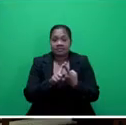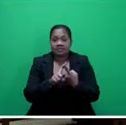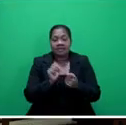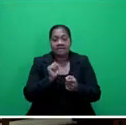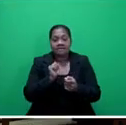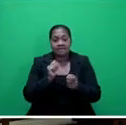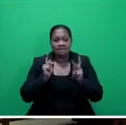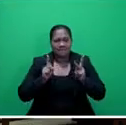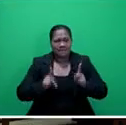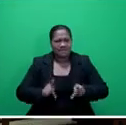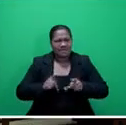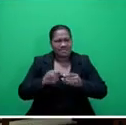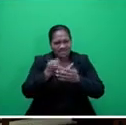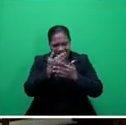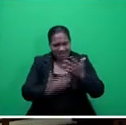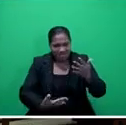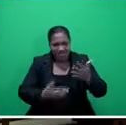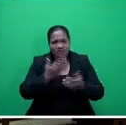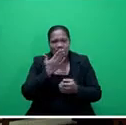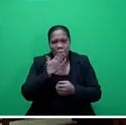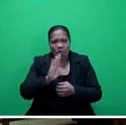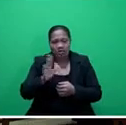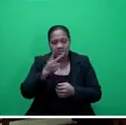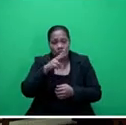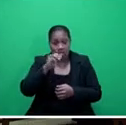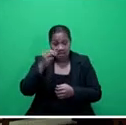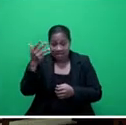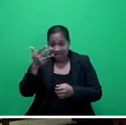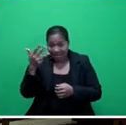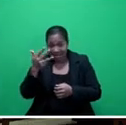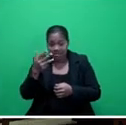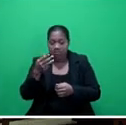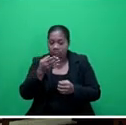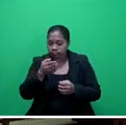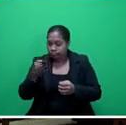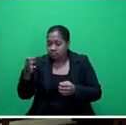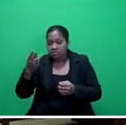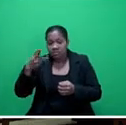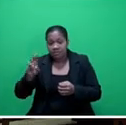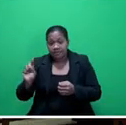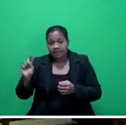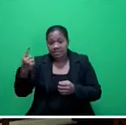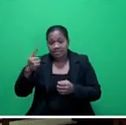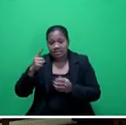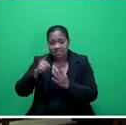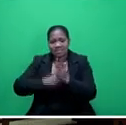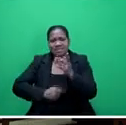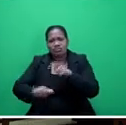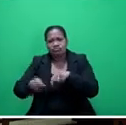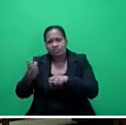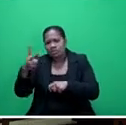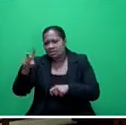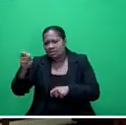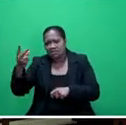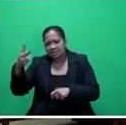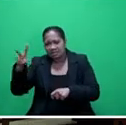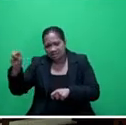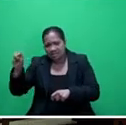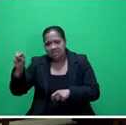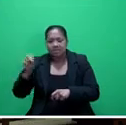statement 1st August 2019 to 31st January 2020. And